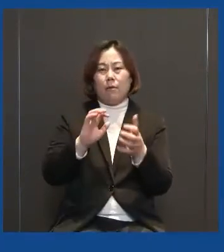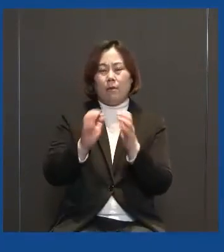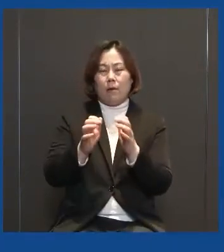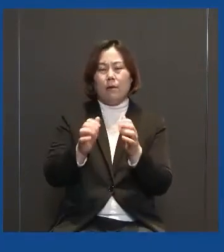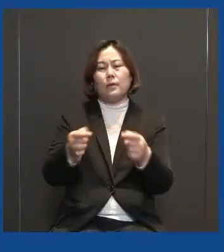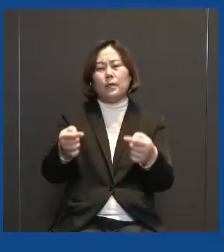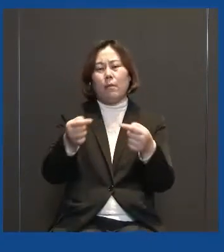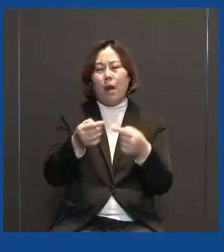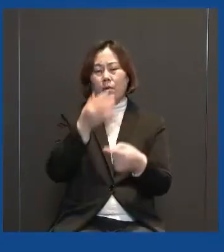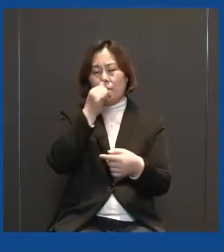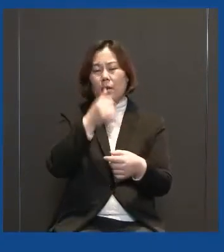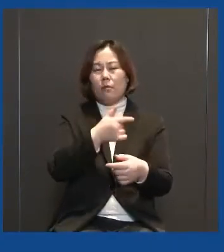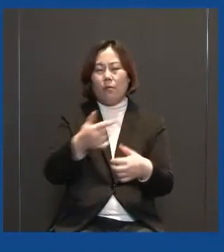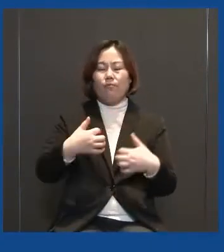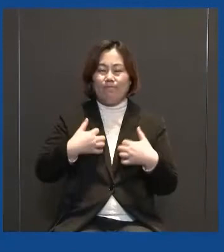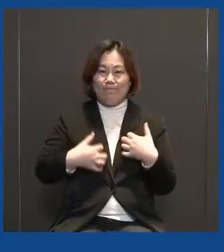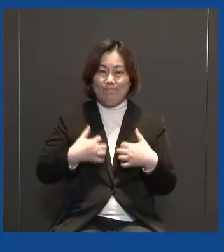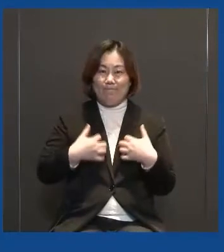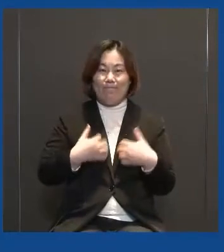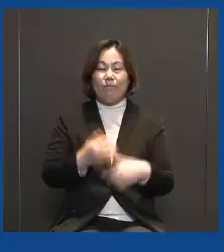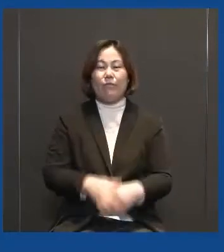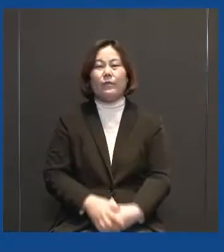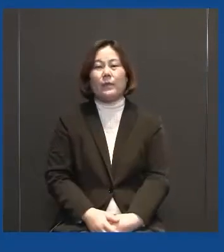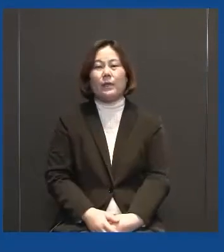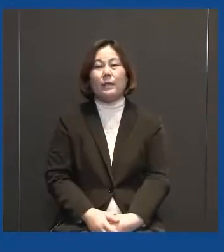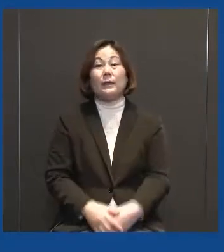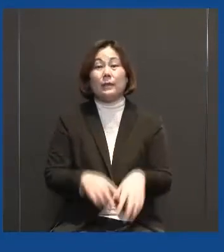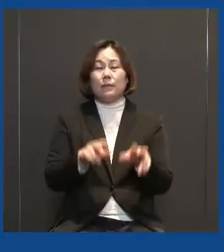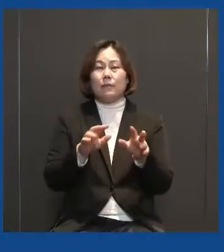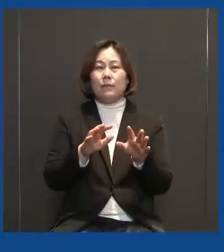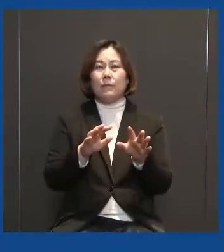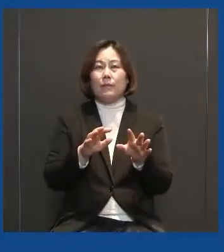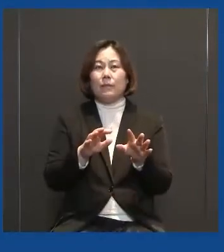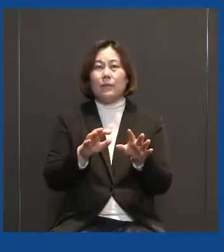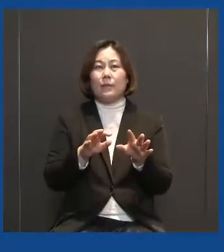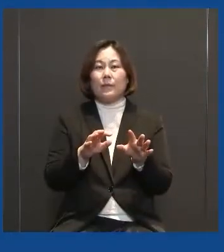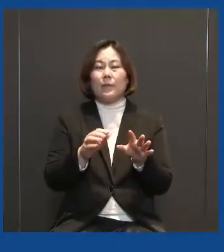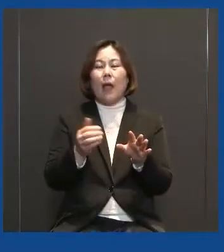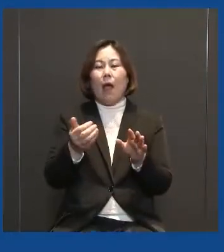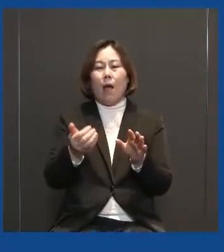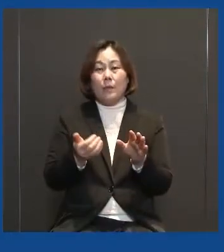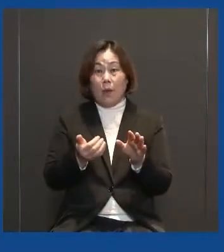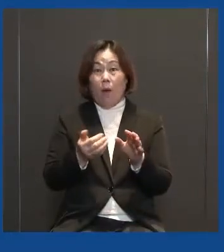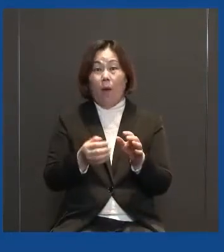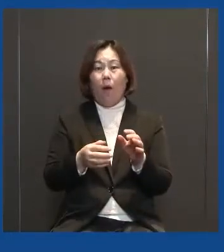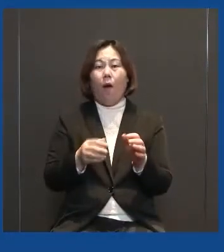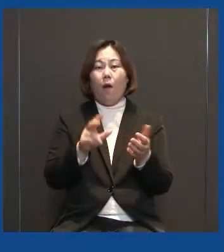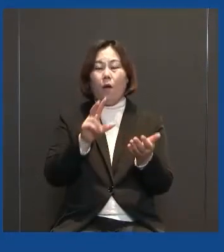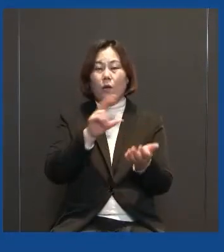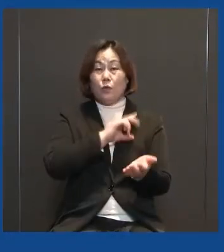First of all, I'm very honored to be part of this very important discussion on human rights of older persons.